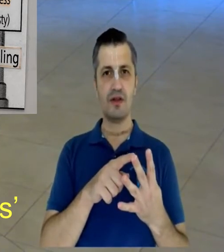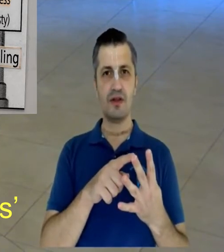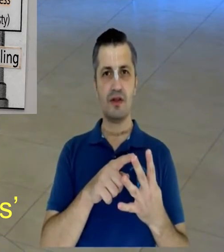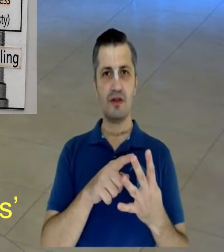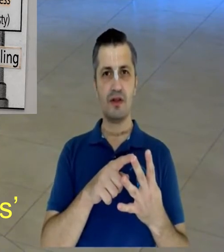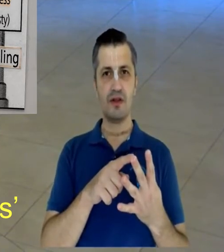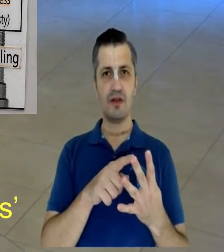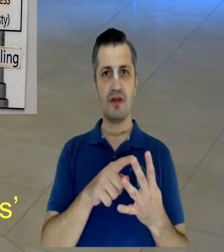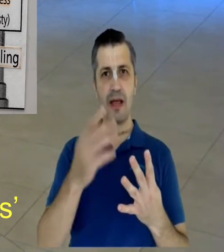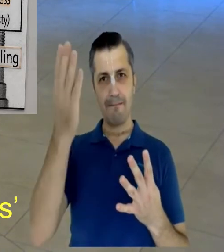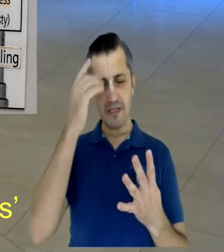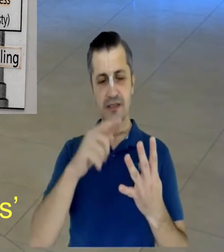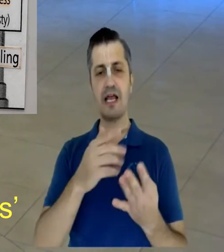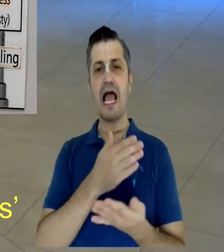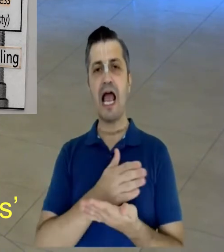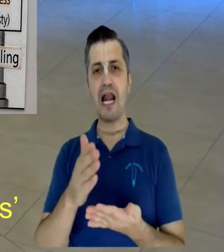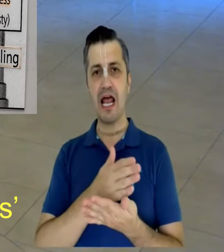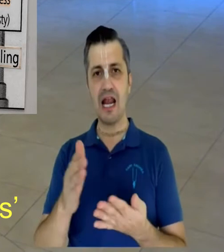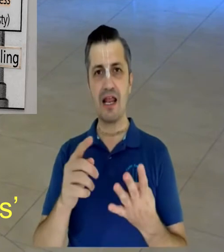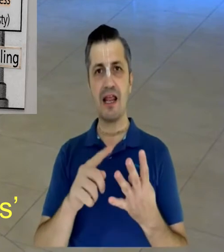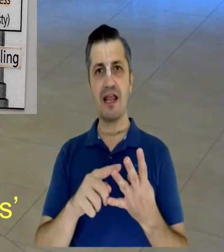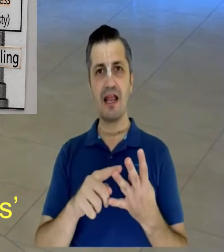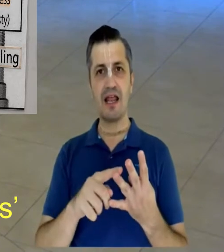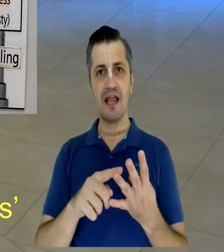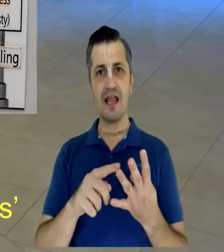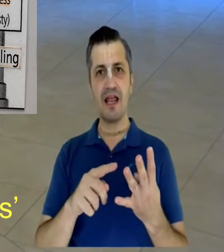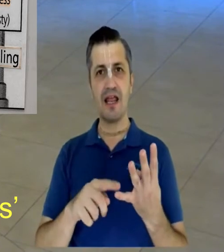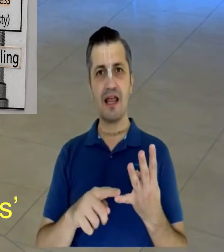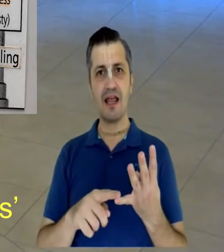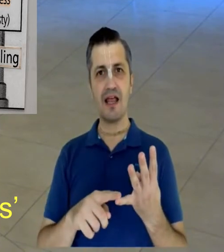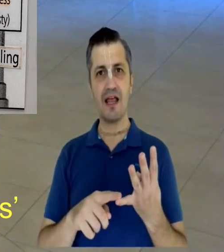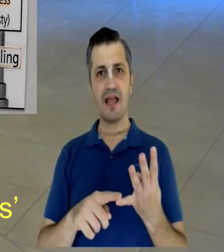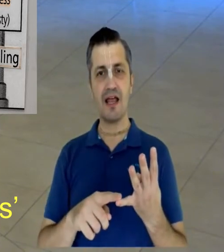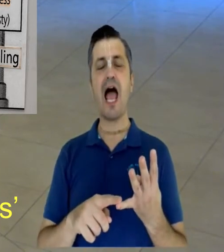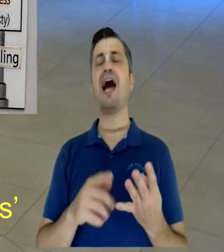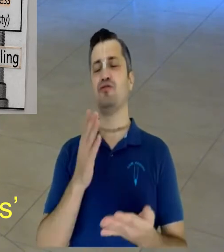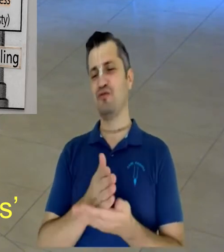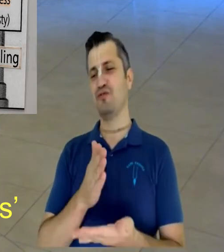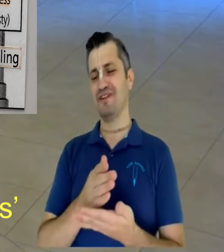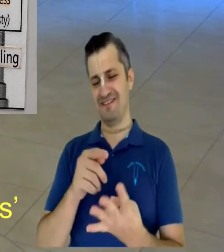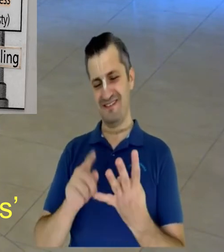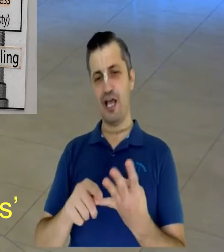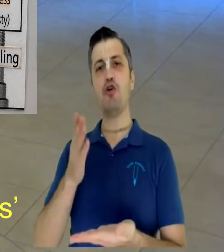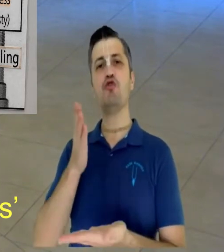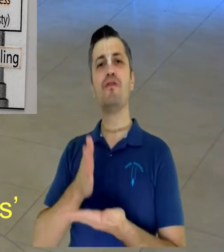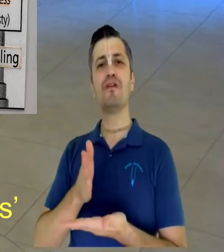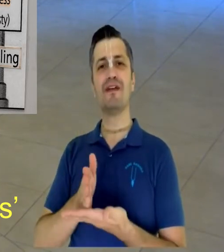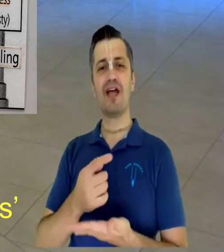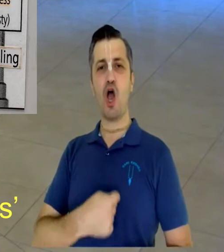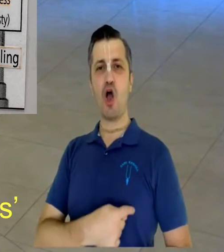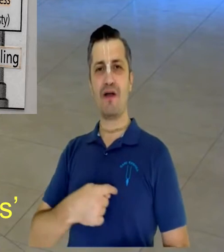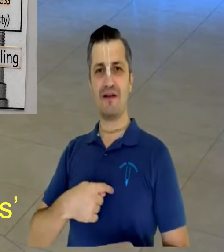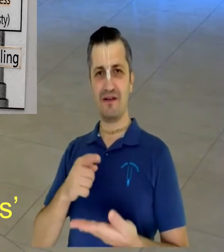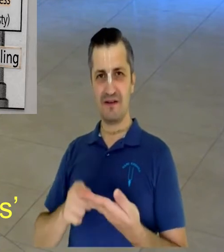austerity, mercy, cleanliness. Yes, please. Sorry, I'm trying to think. And truthfulness. Sorry. Yeah. So these 4